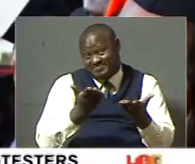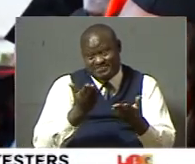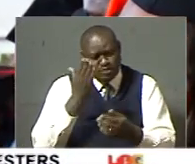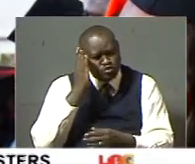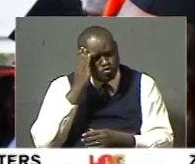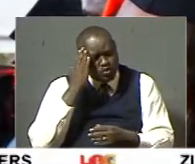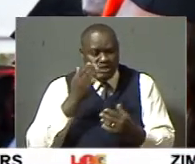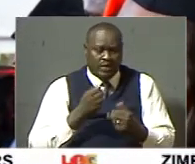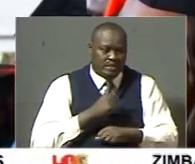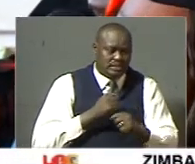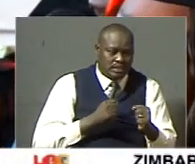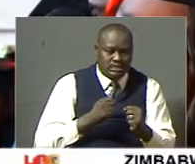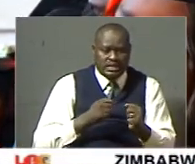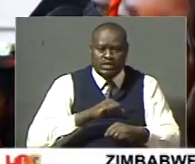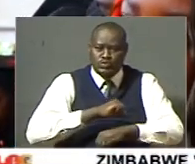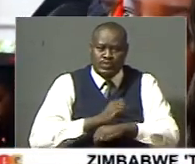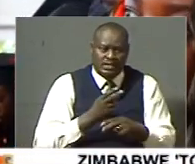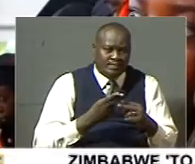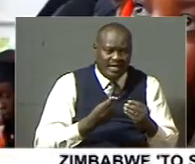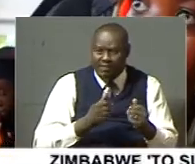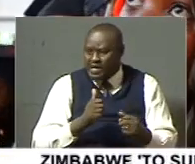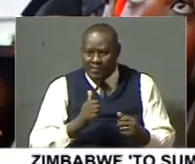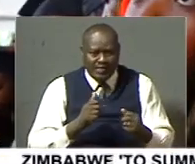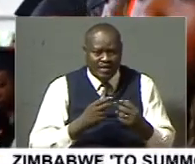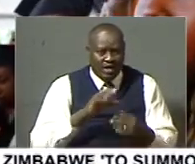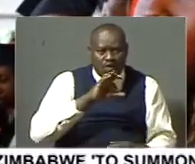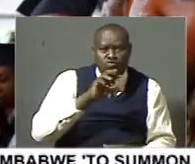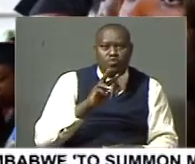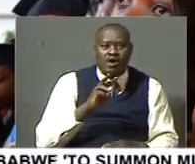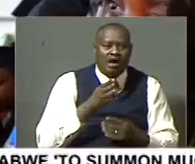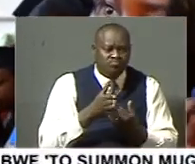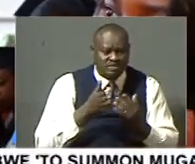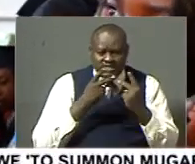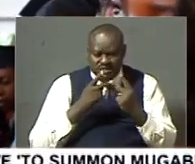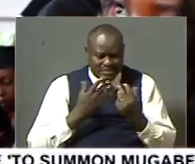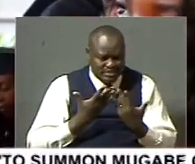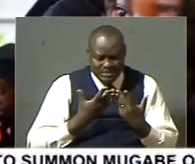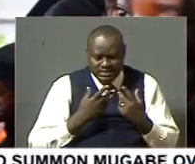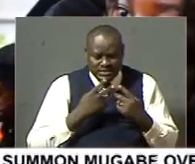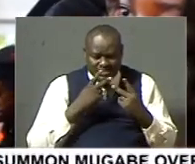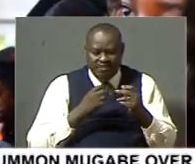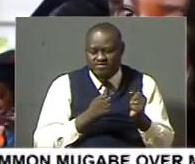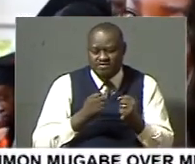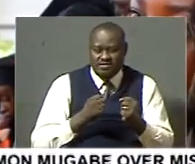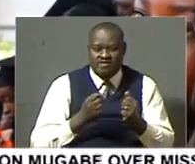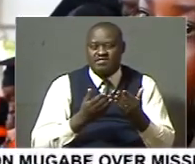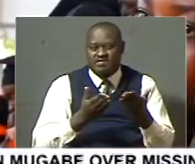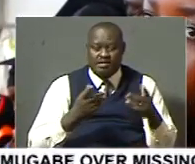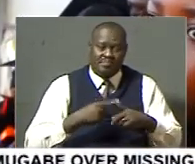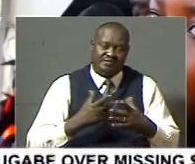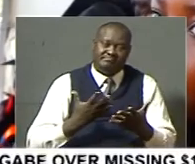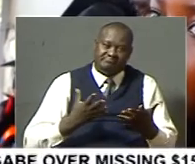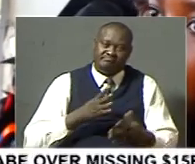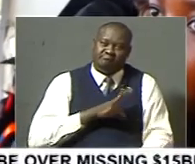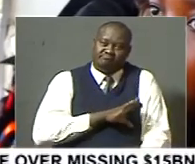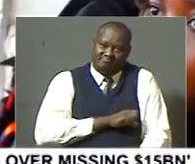You don't have tuition at the very beginning. You have coursework despite all those hardships. Eh? We've been able